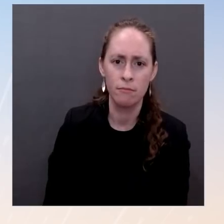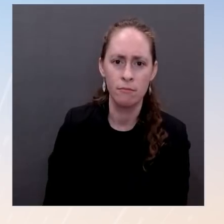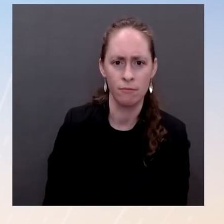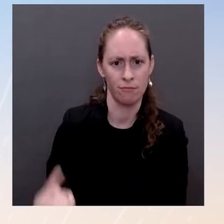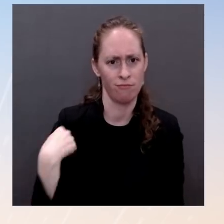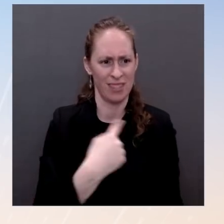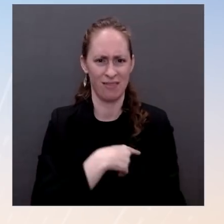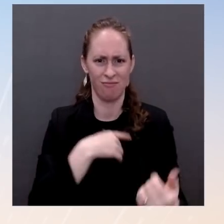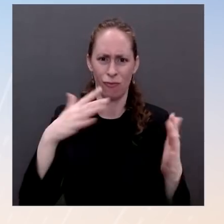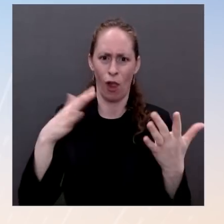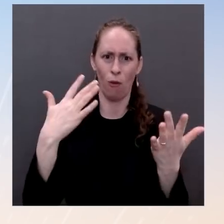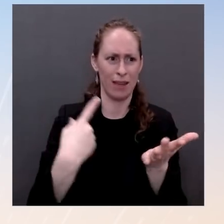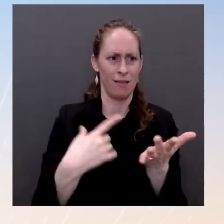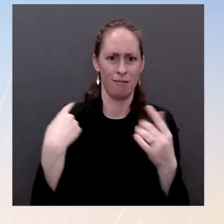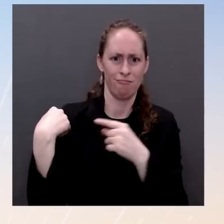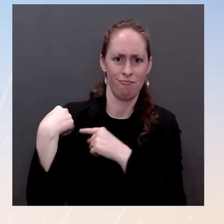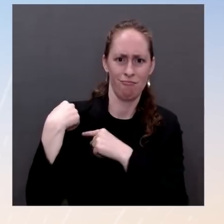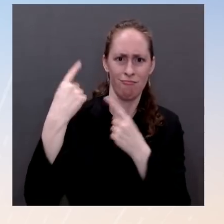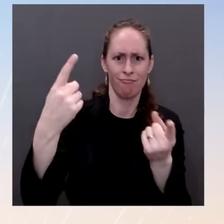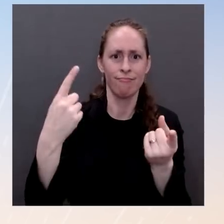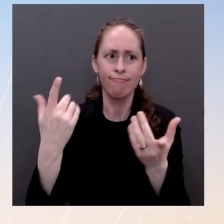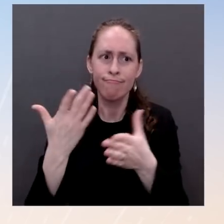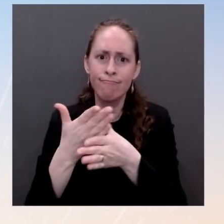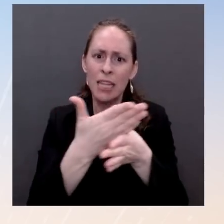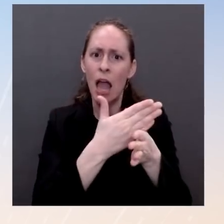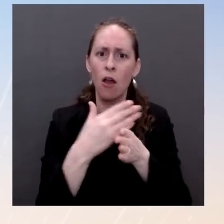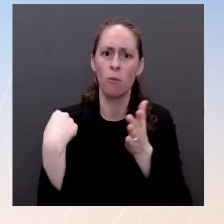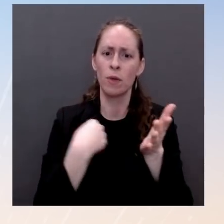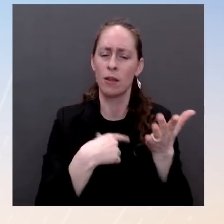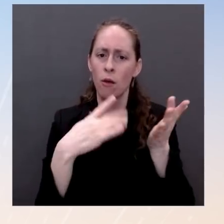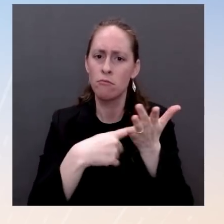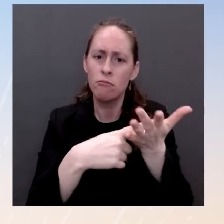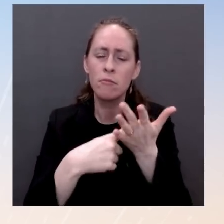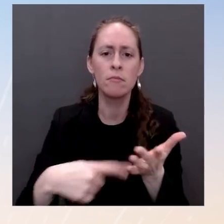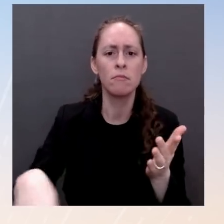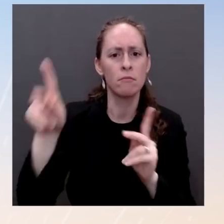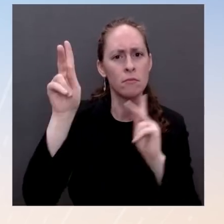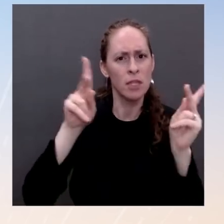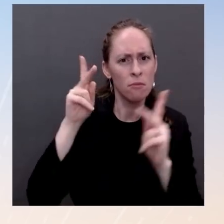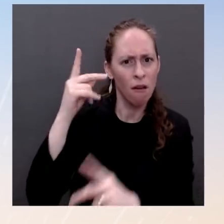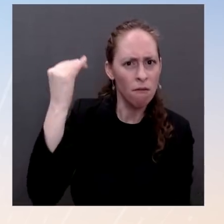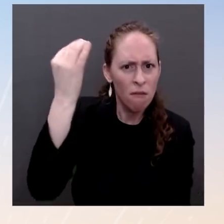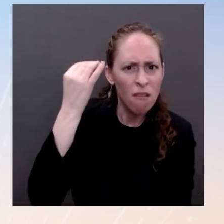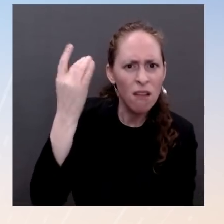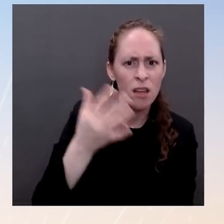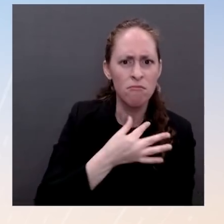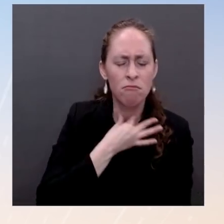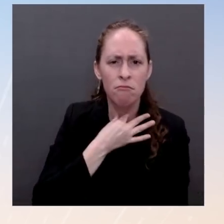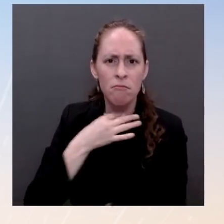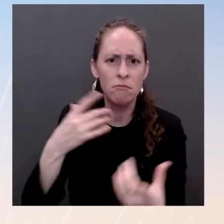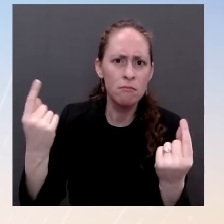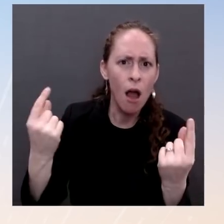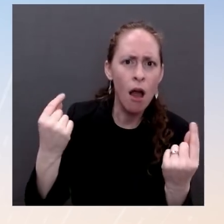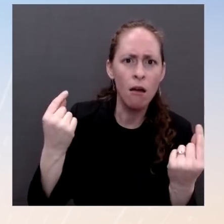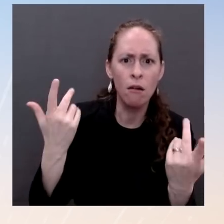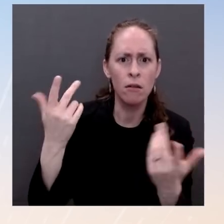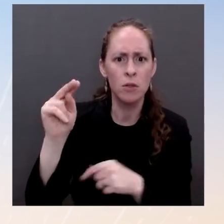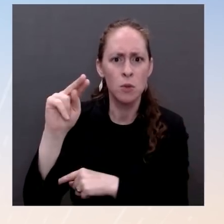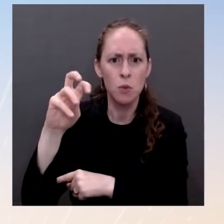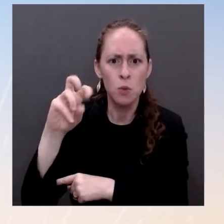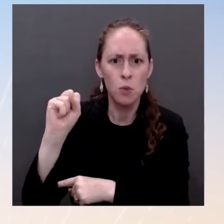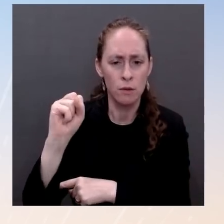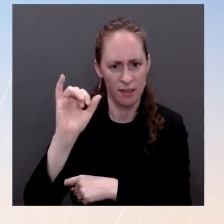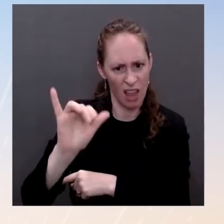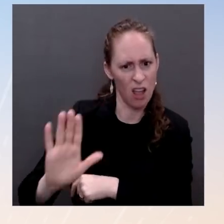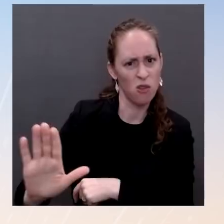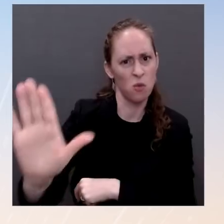have been reporting. But I think we felt, and the president felt, it was important to be very clear and direct with the